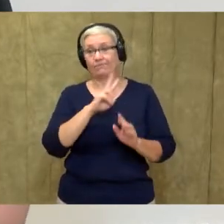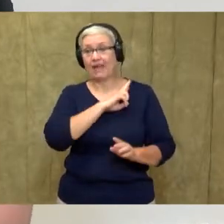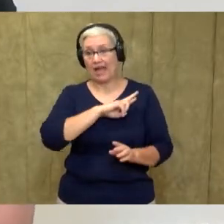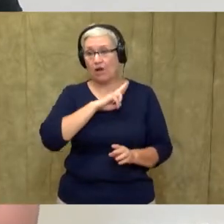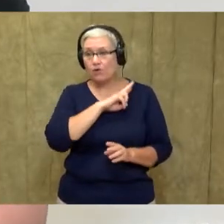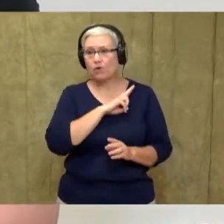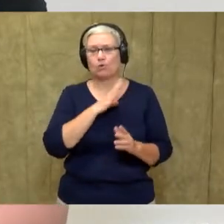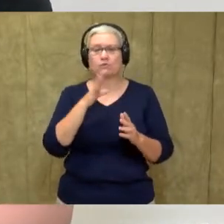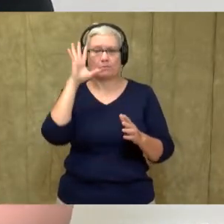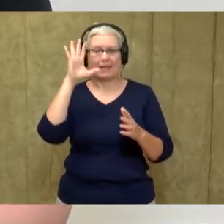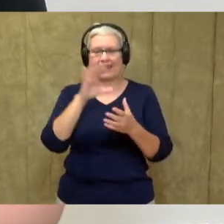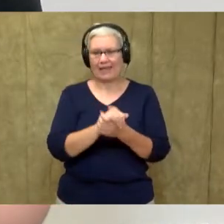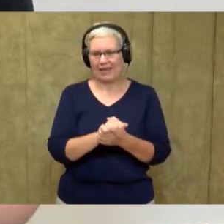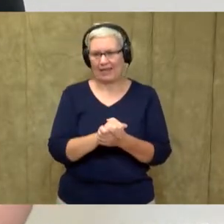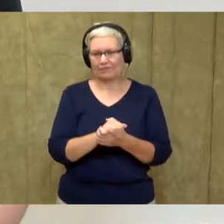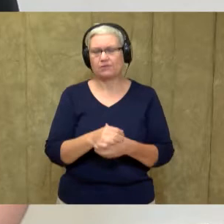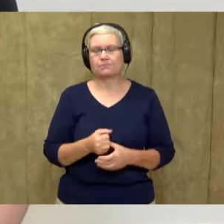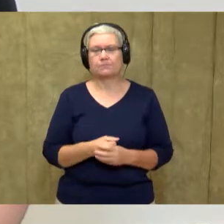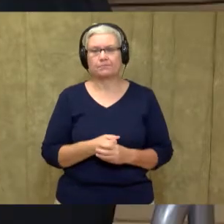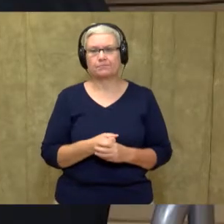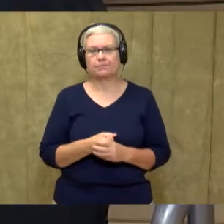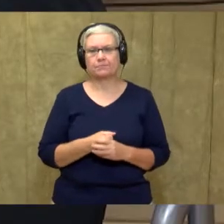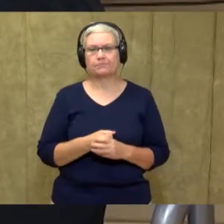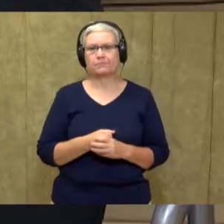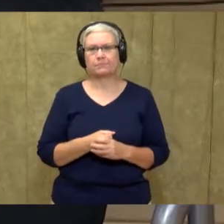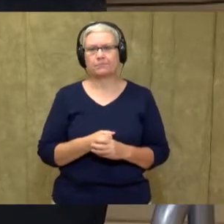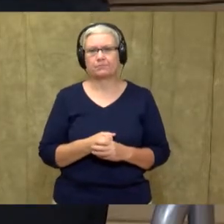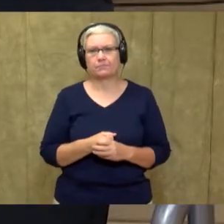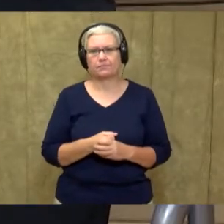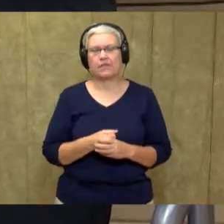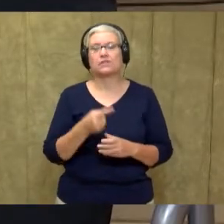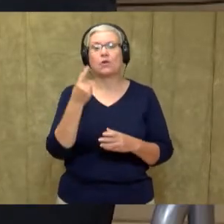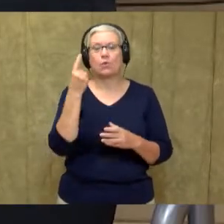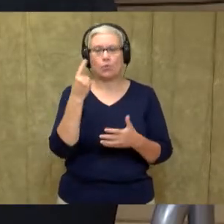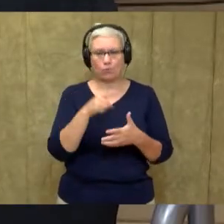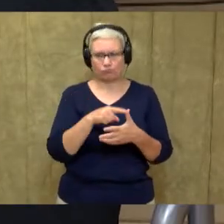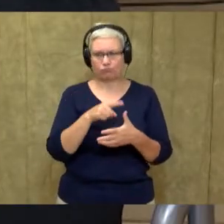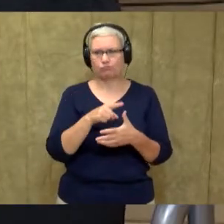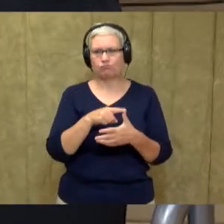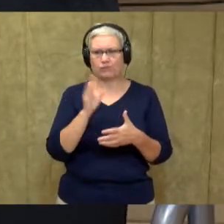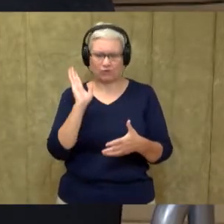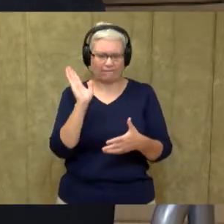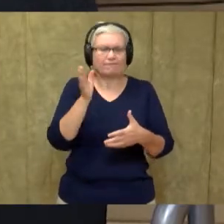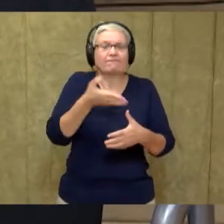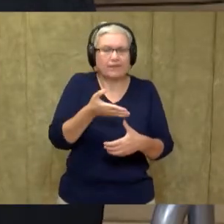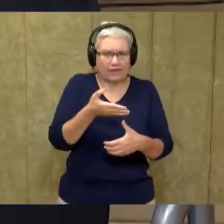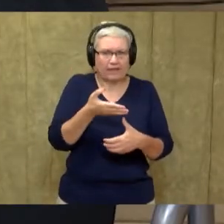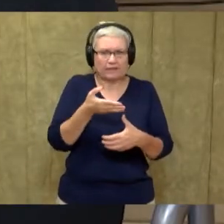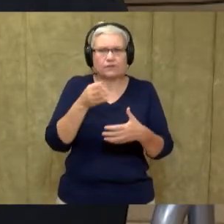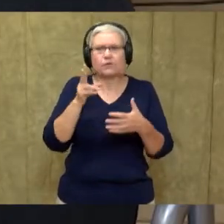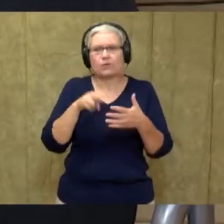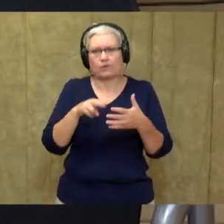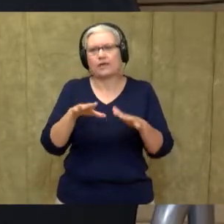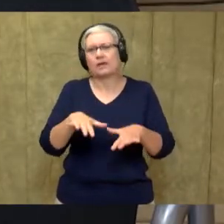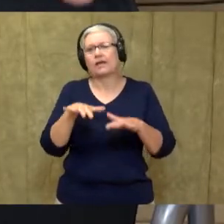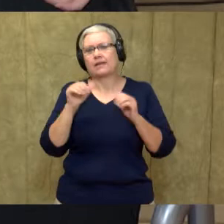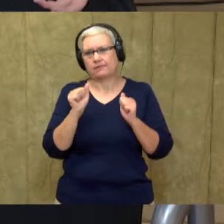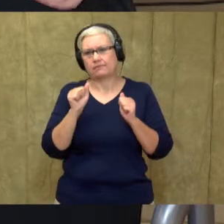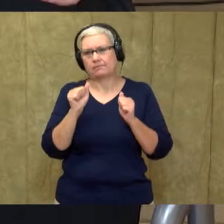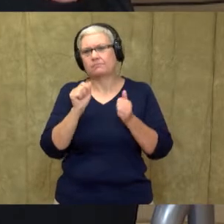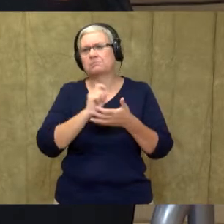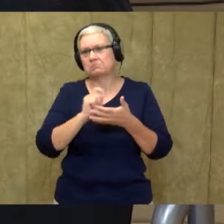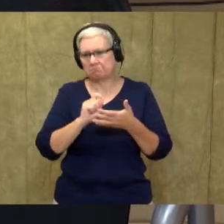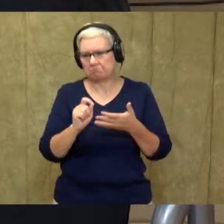specific topic. So one of the reasons that we argue is to convince the reader to accept what is